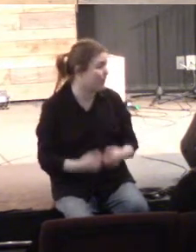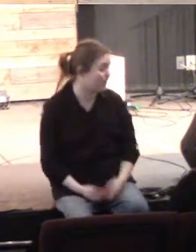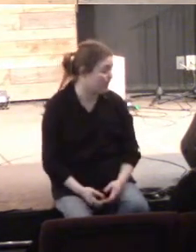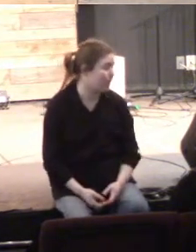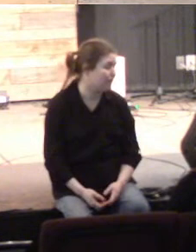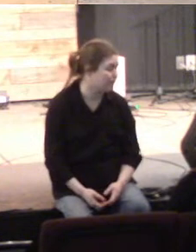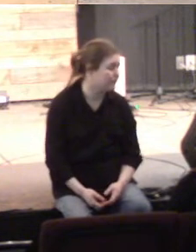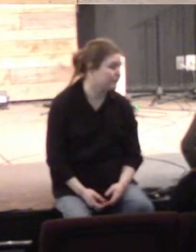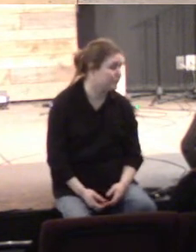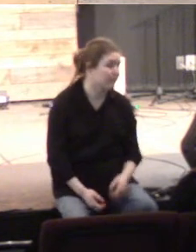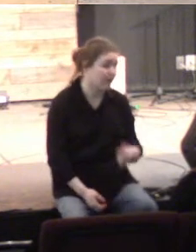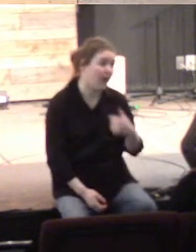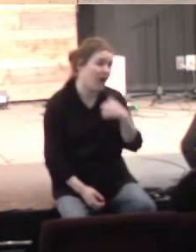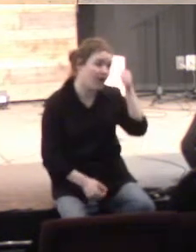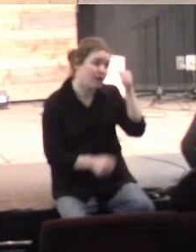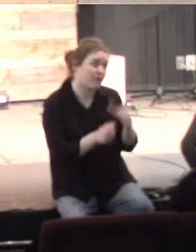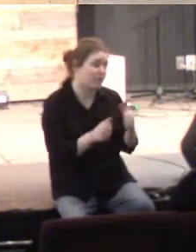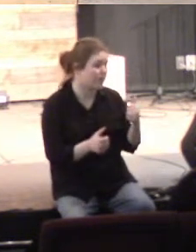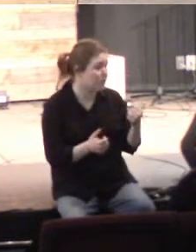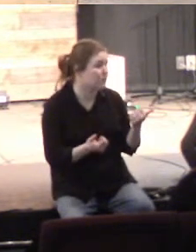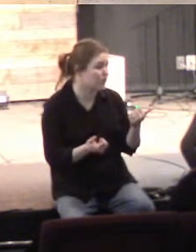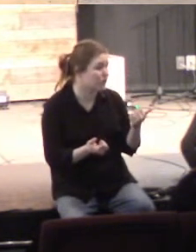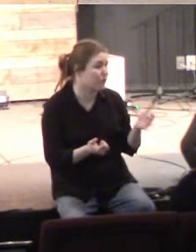You know, it reminds me as well that